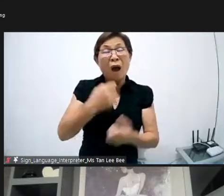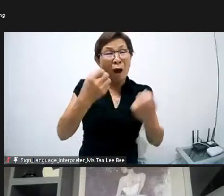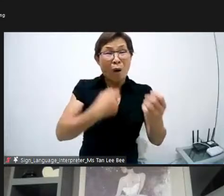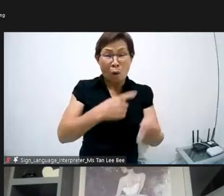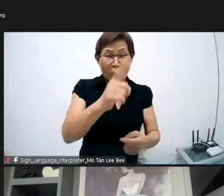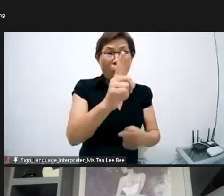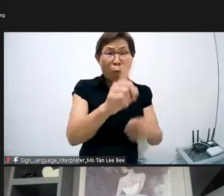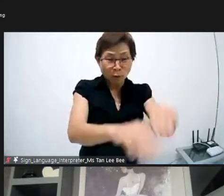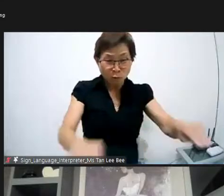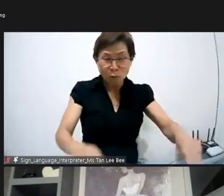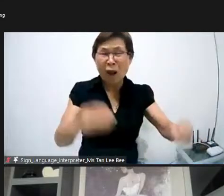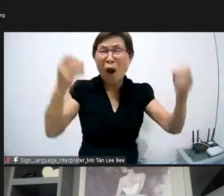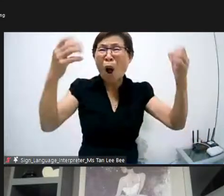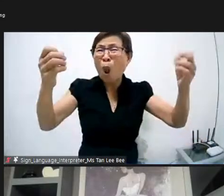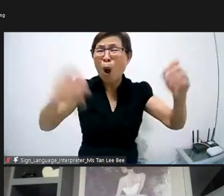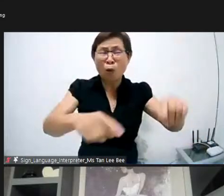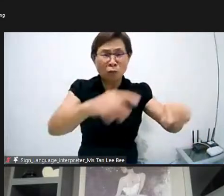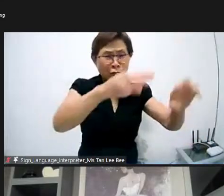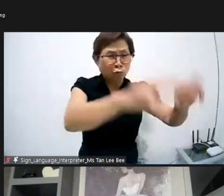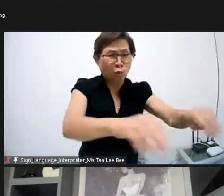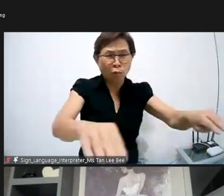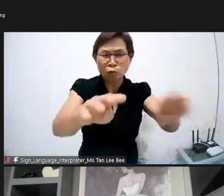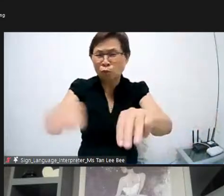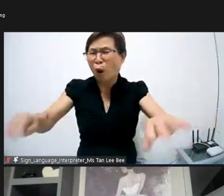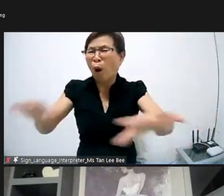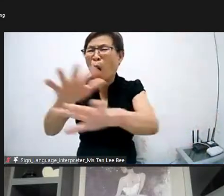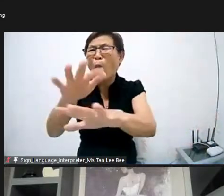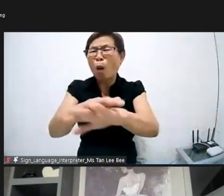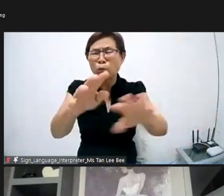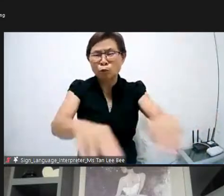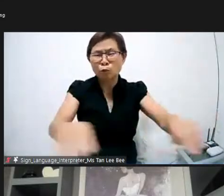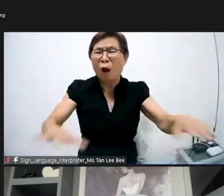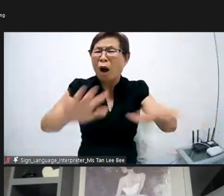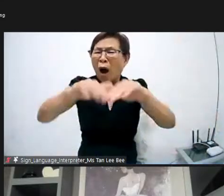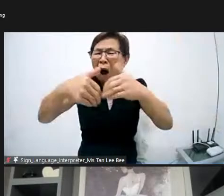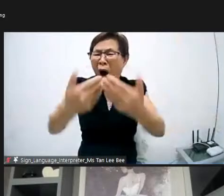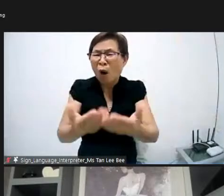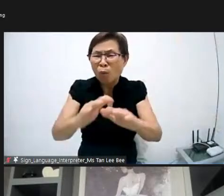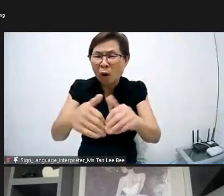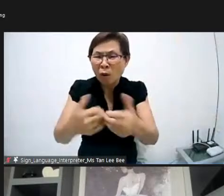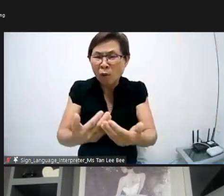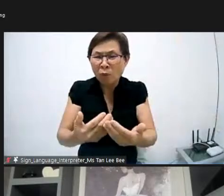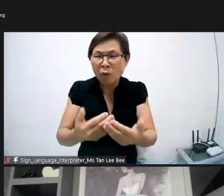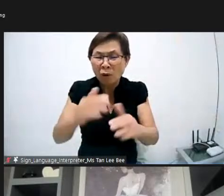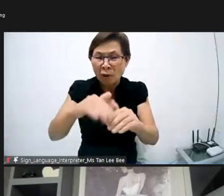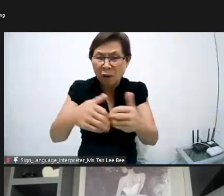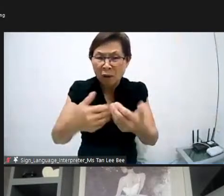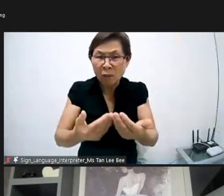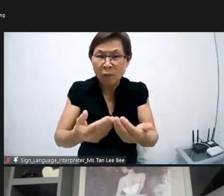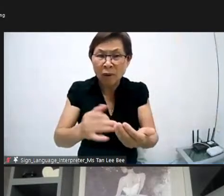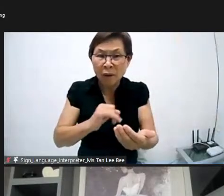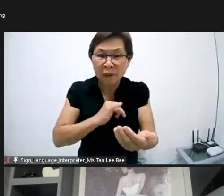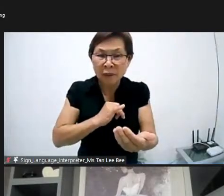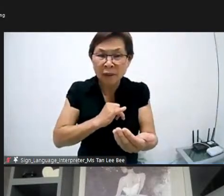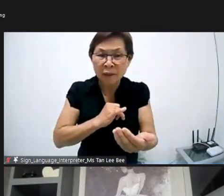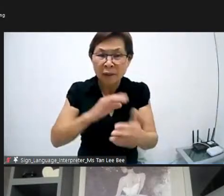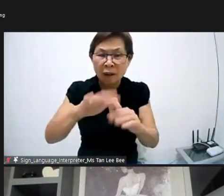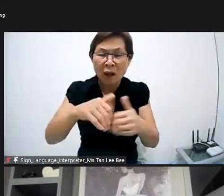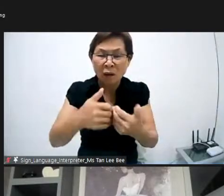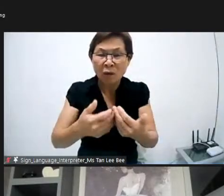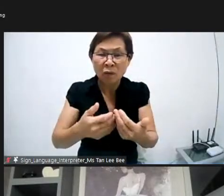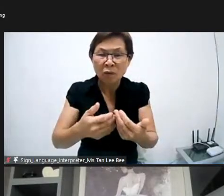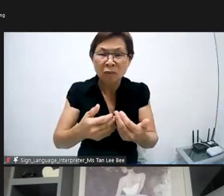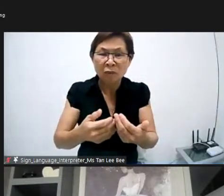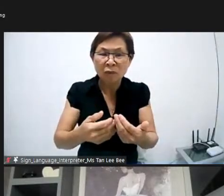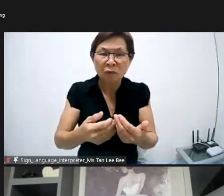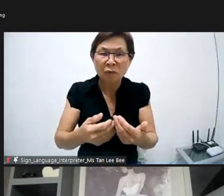students want to run. So how I can bring along a lot of my